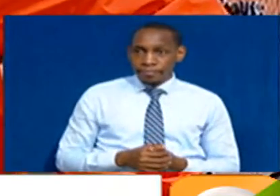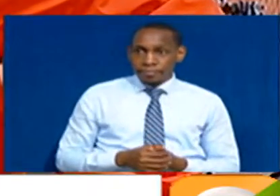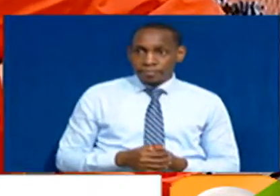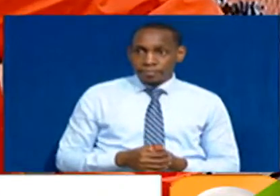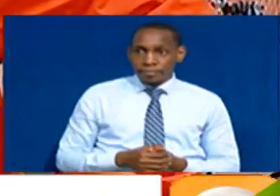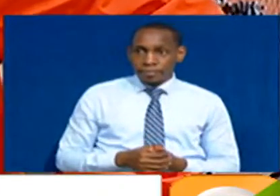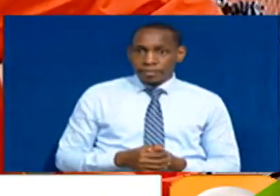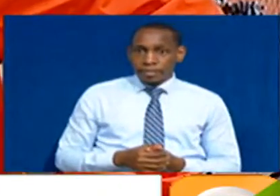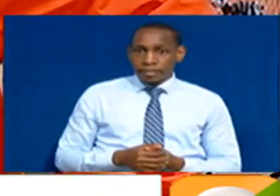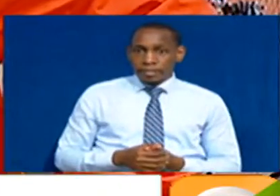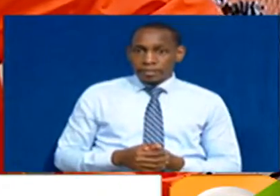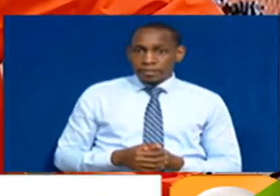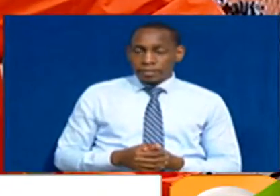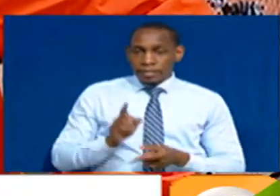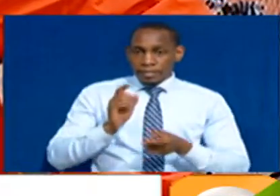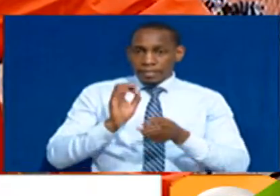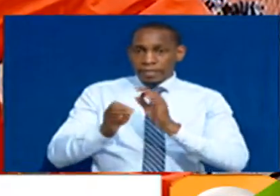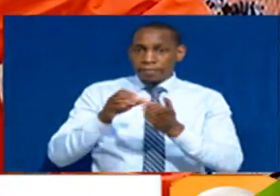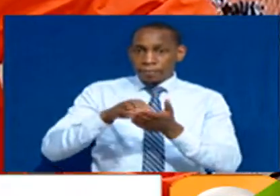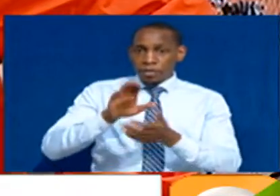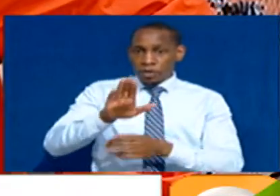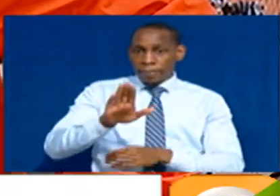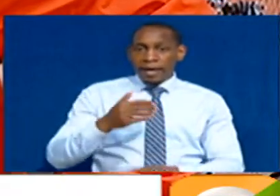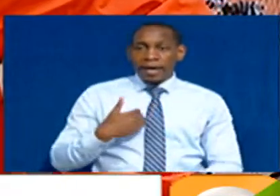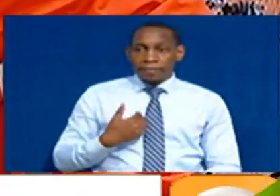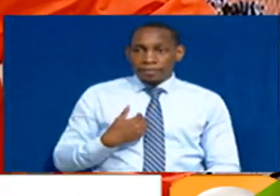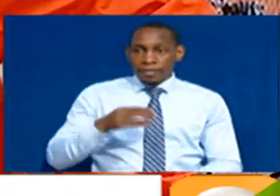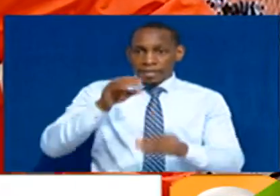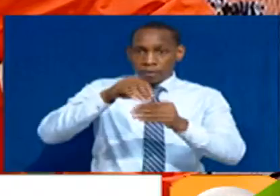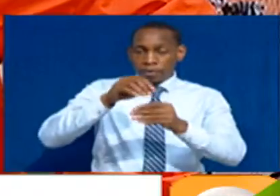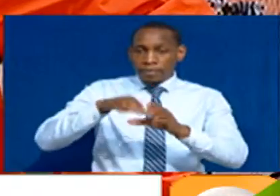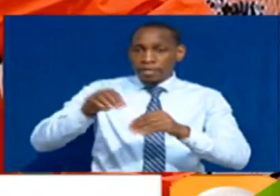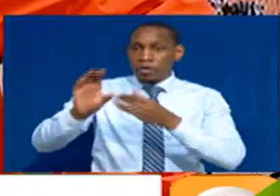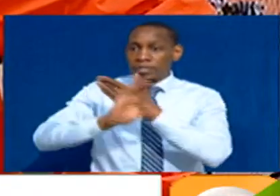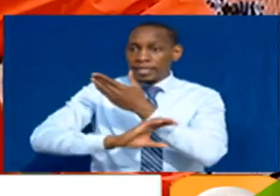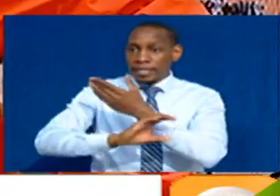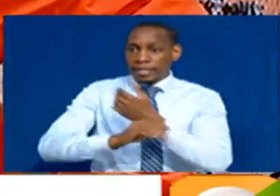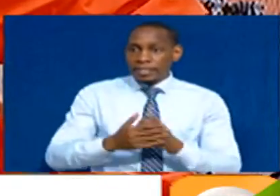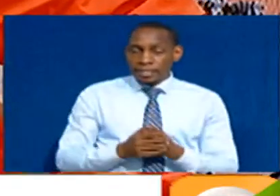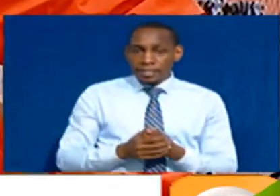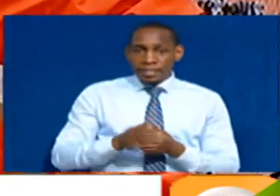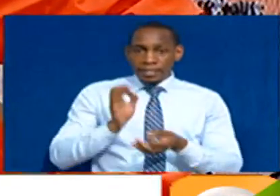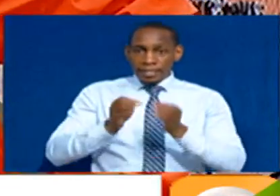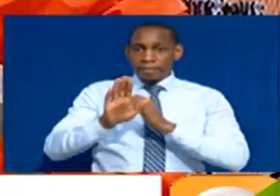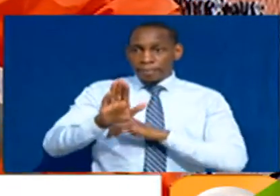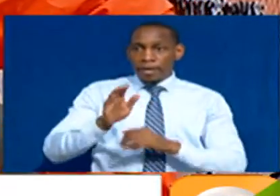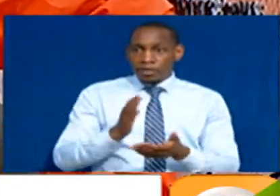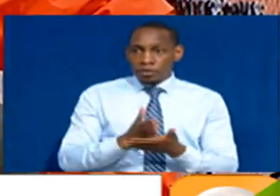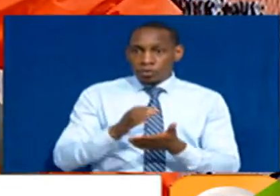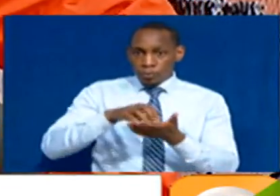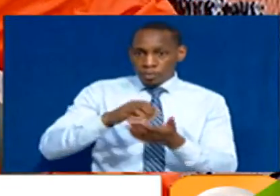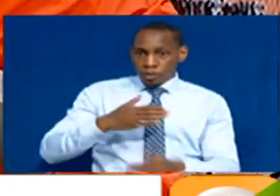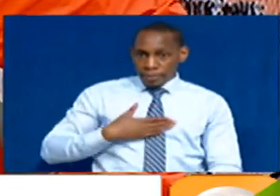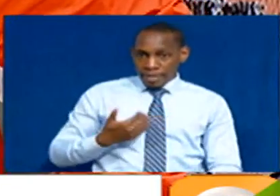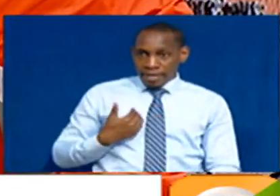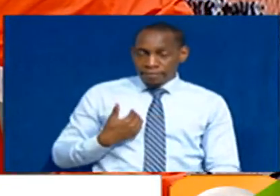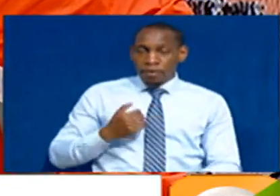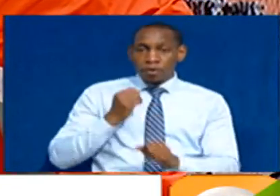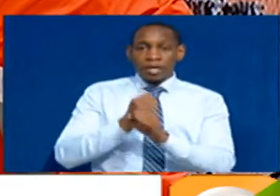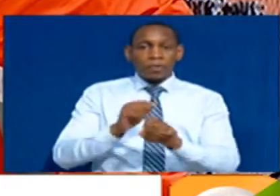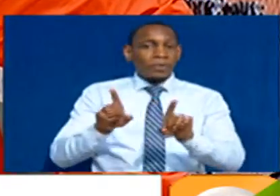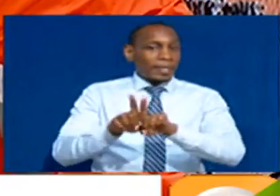if you put yourself in my shoes, if I'm in a position to invest abroad, if you could be in my position, you would do